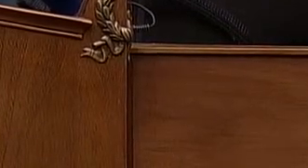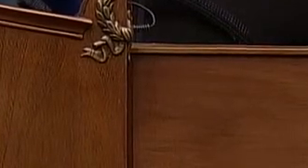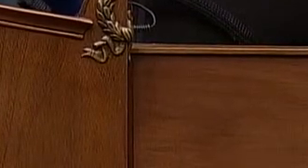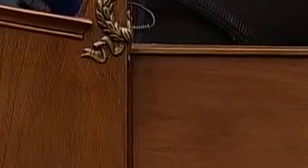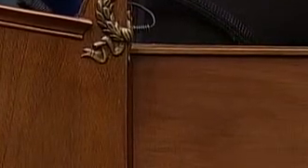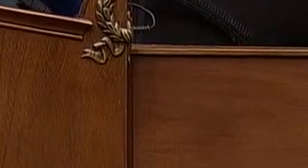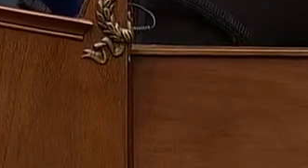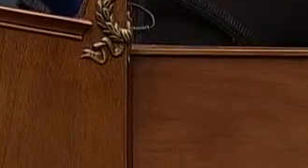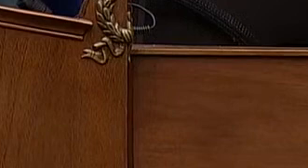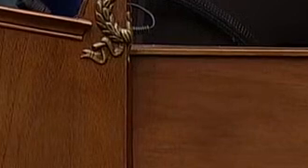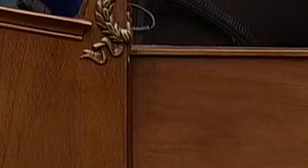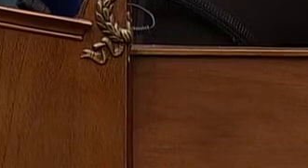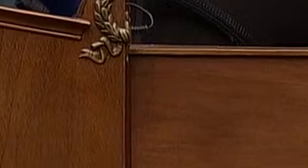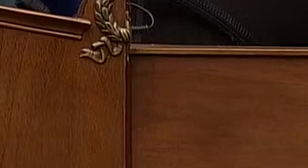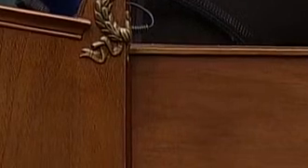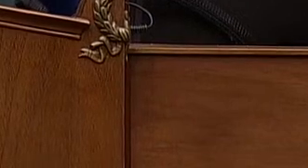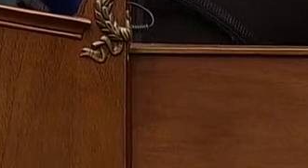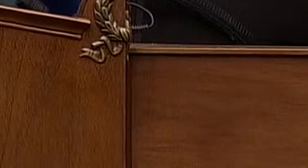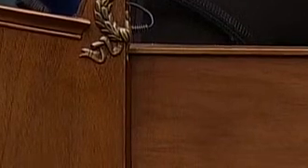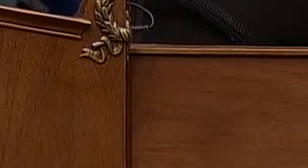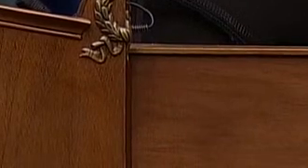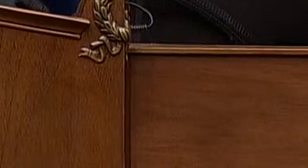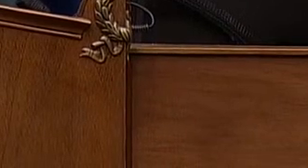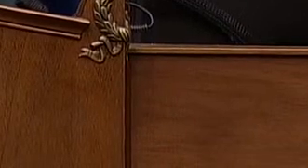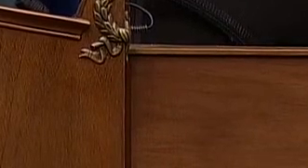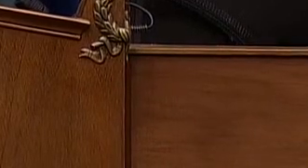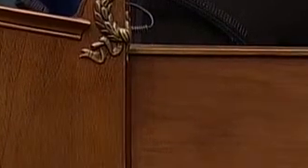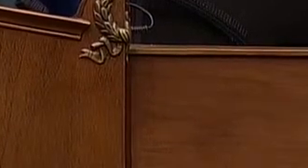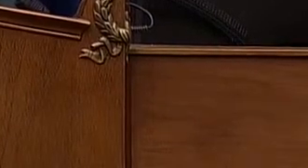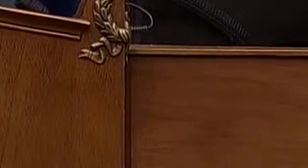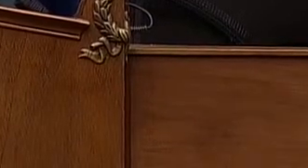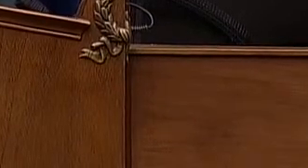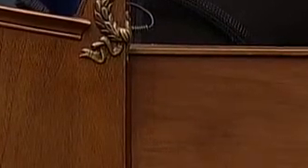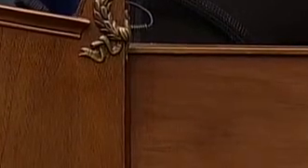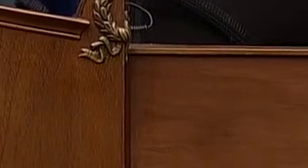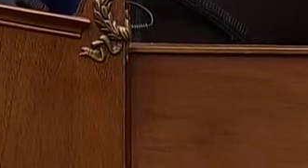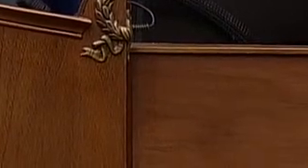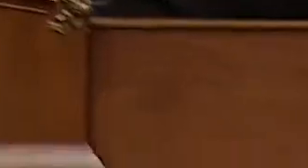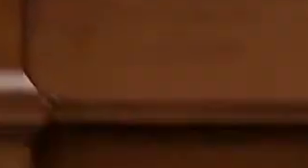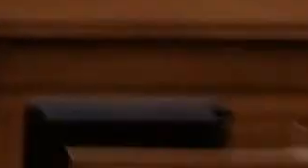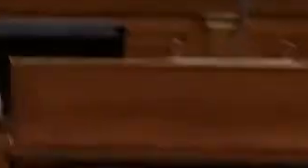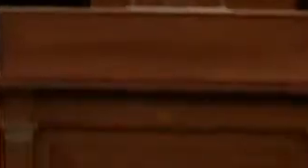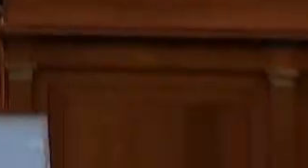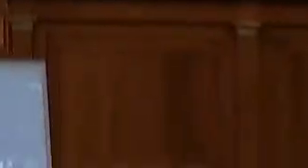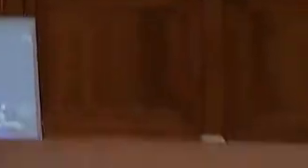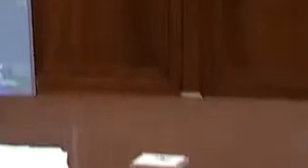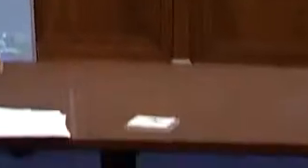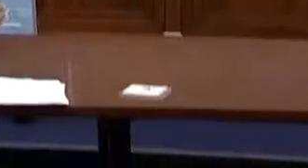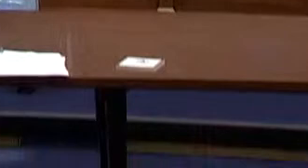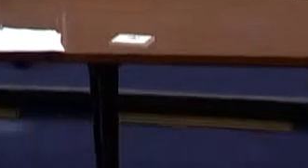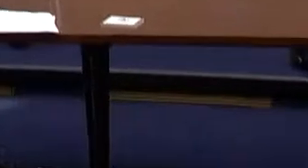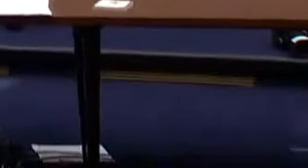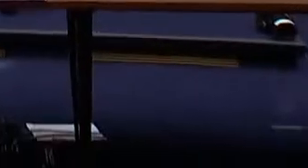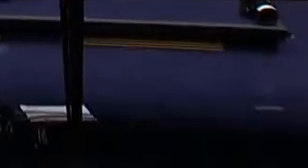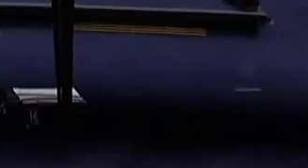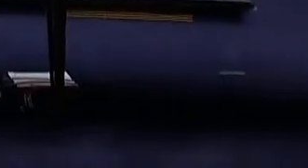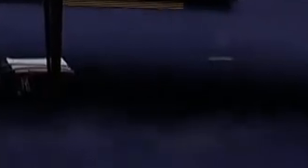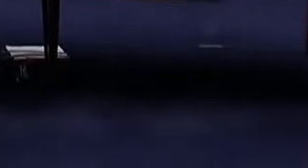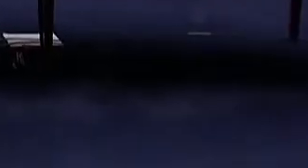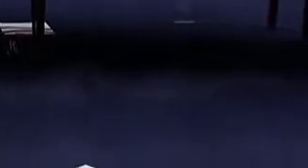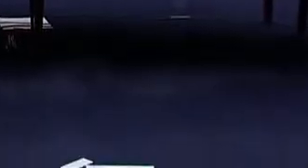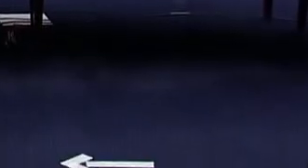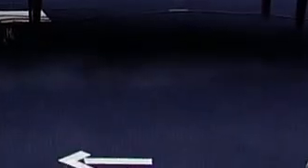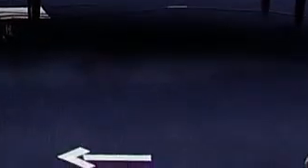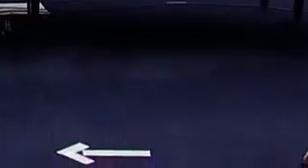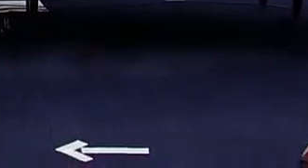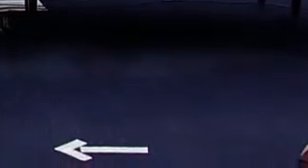fair representation of the over 700,000 citizens residing in the District of Columbia is only possible through